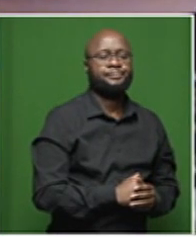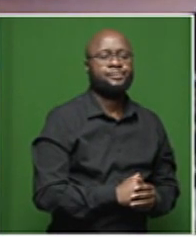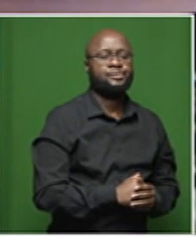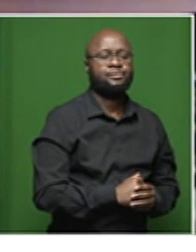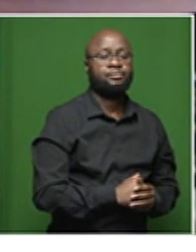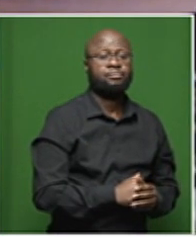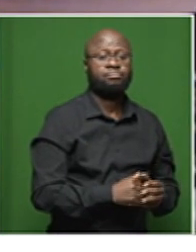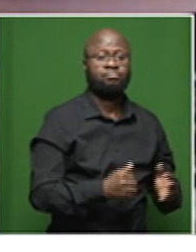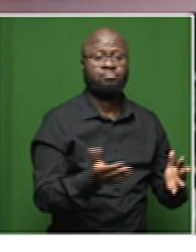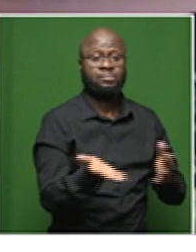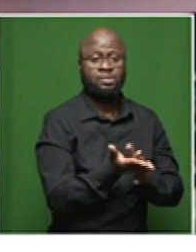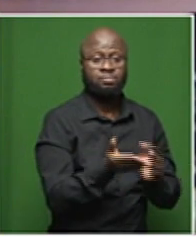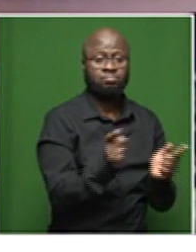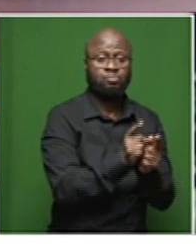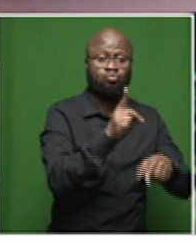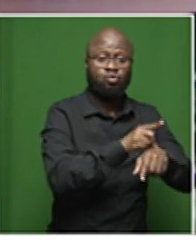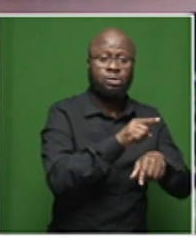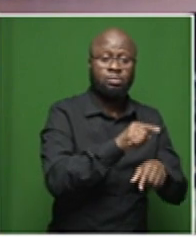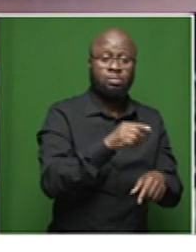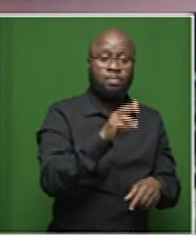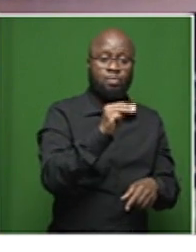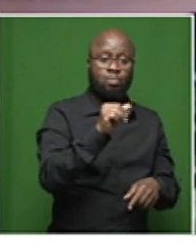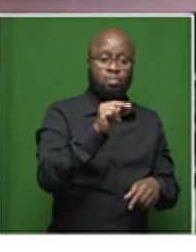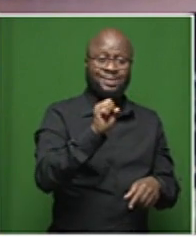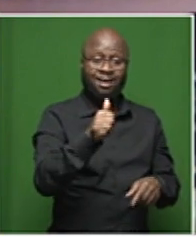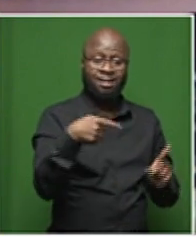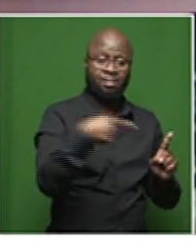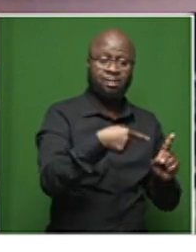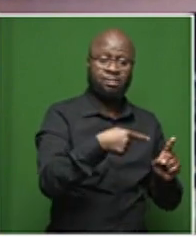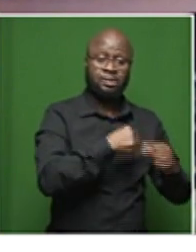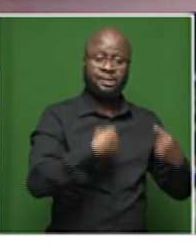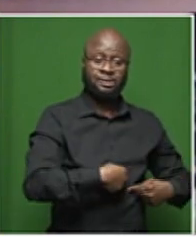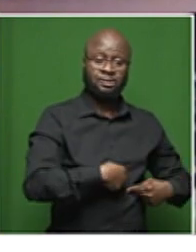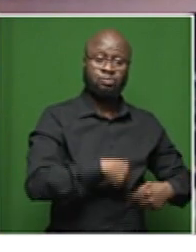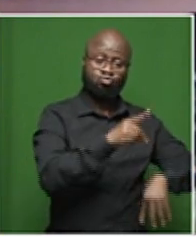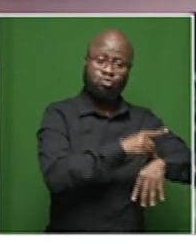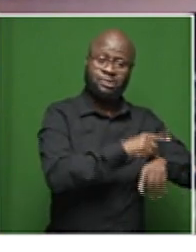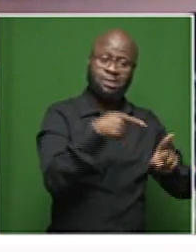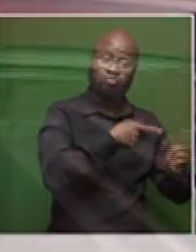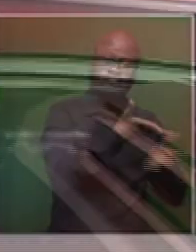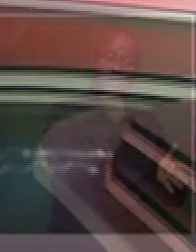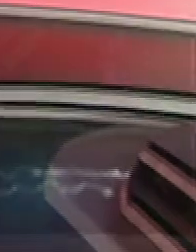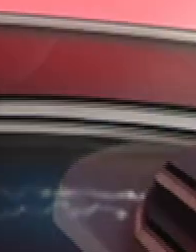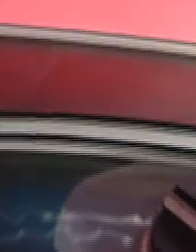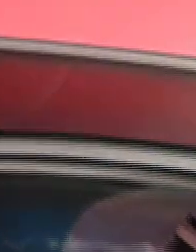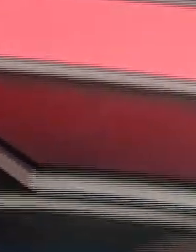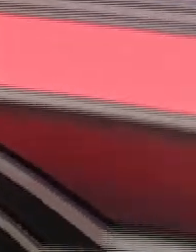After the break, we'll speak to Dr. Musa Mayayese, a cardiologist, about hypertension. Stay with us.